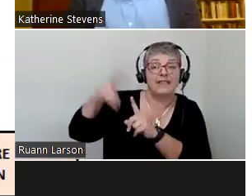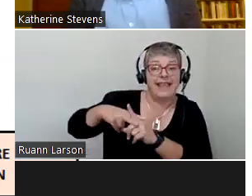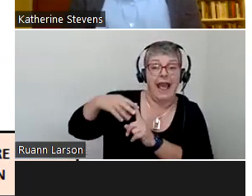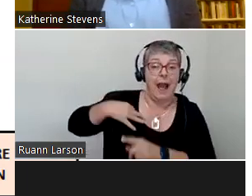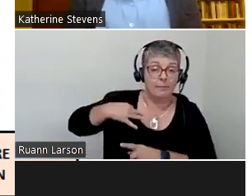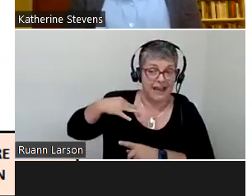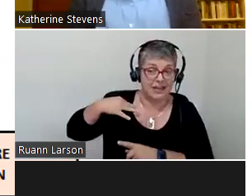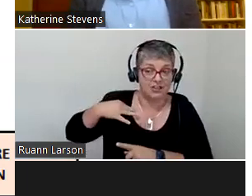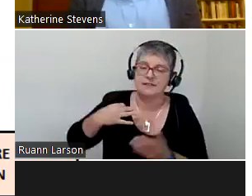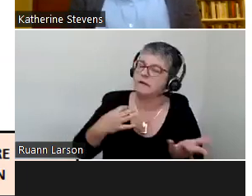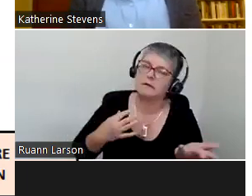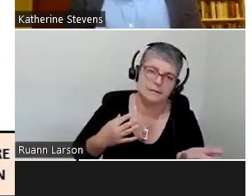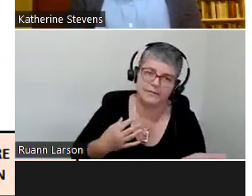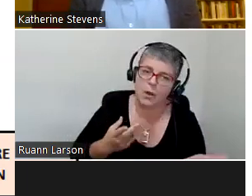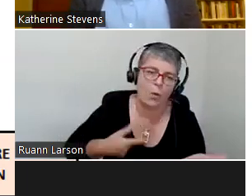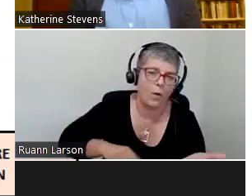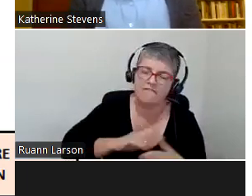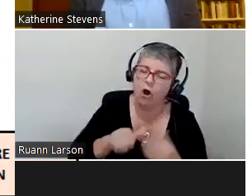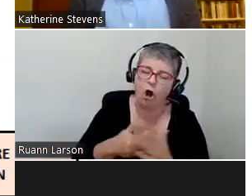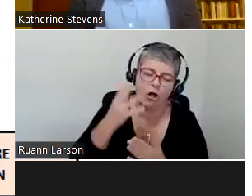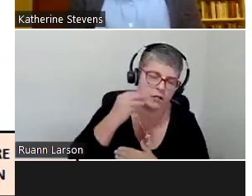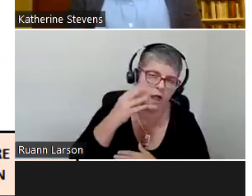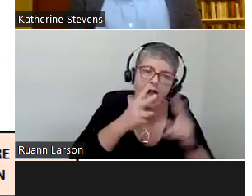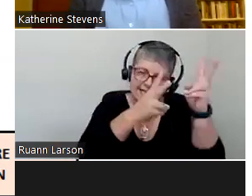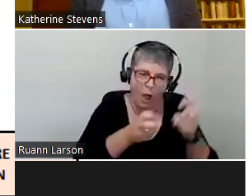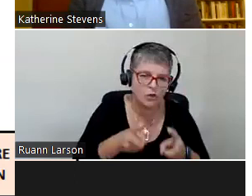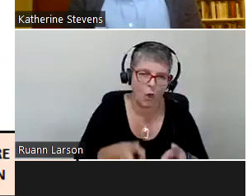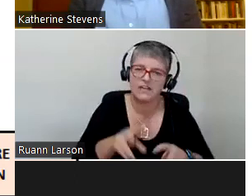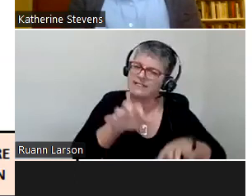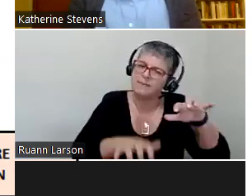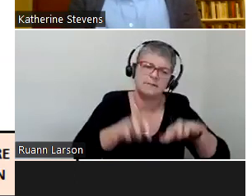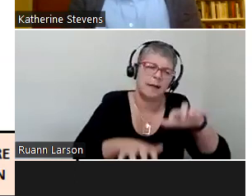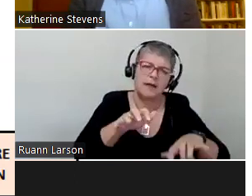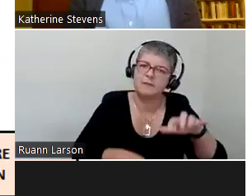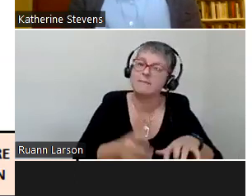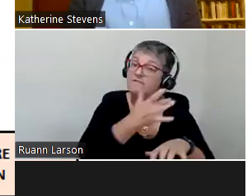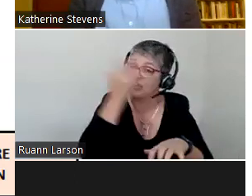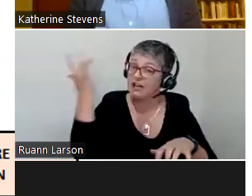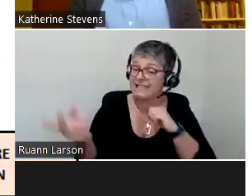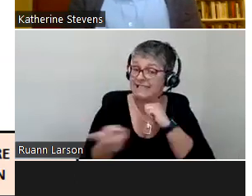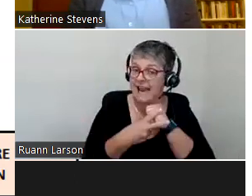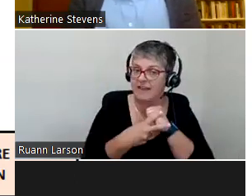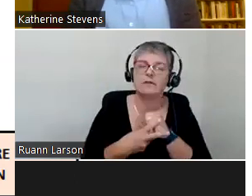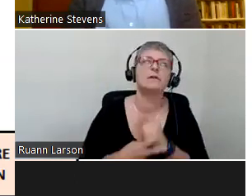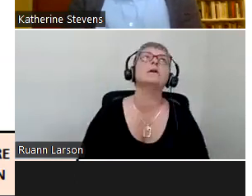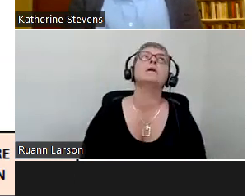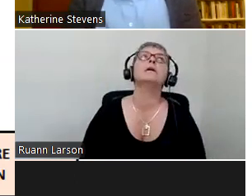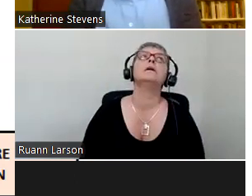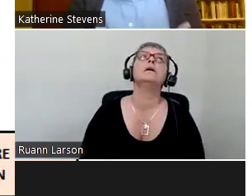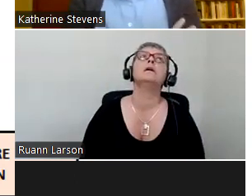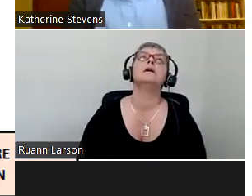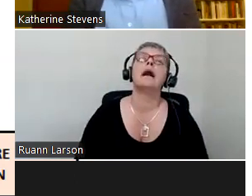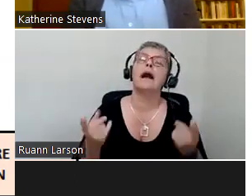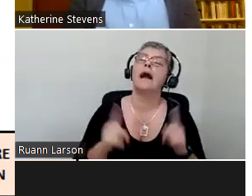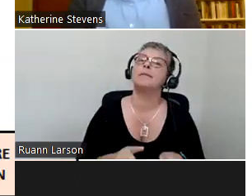been there when we have downloaded something, entered our answers on it, and forgotten to save. It happens to the best of us, so this is just